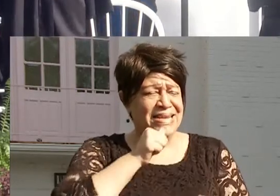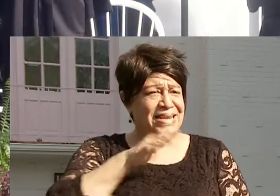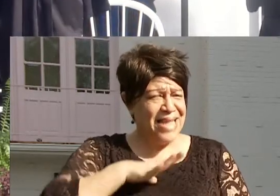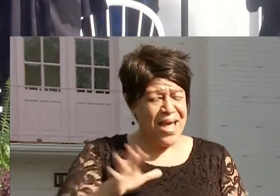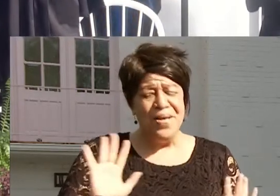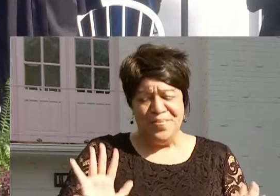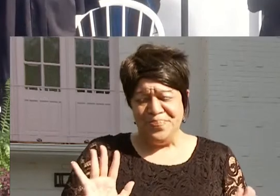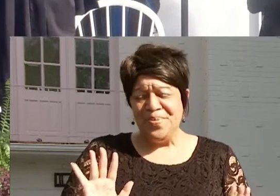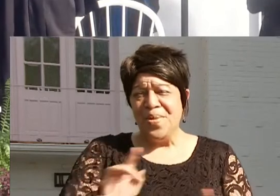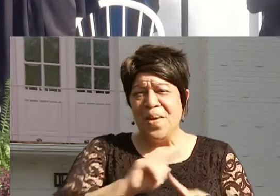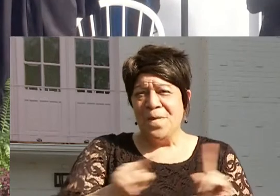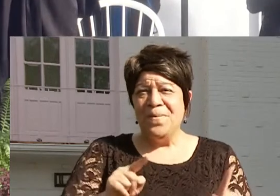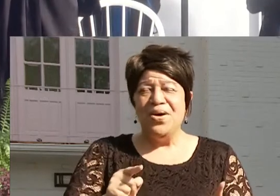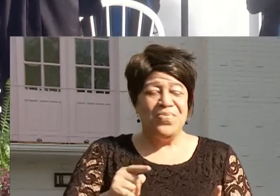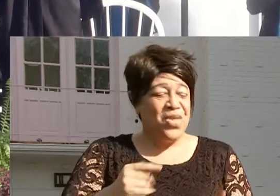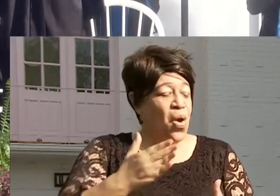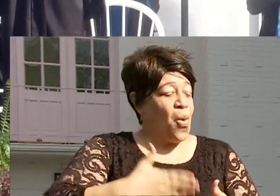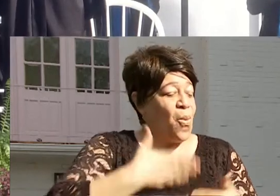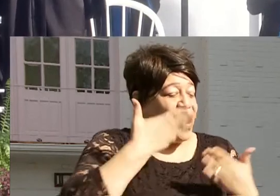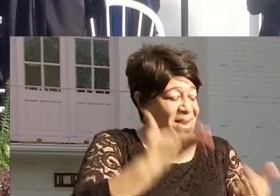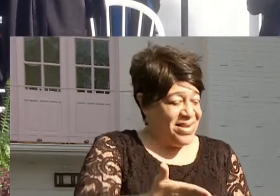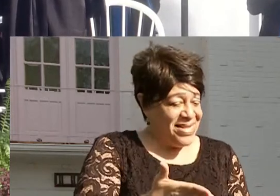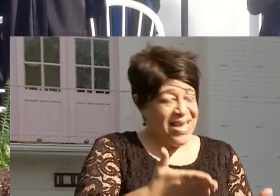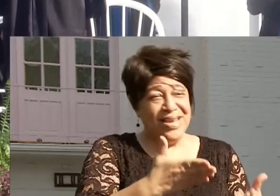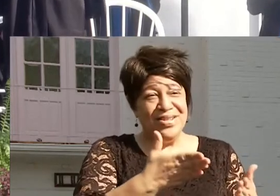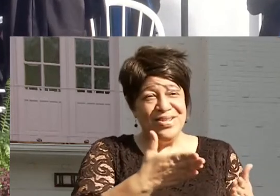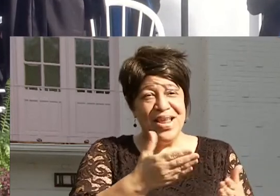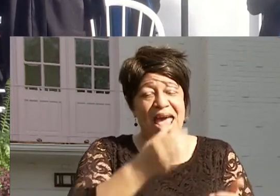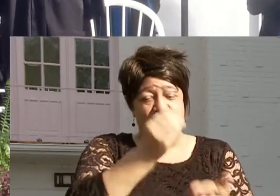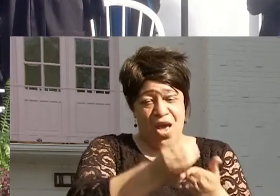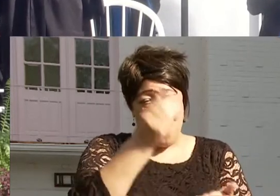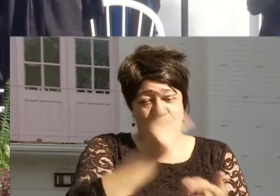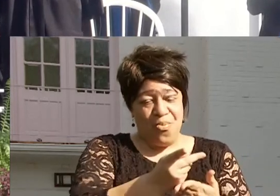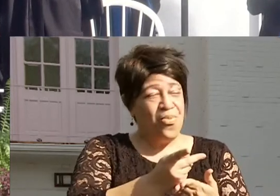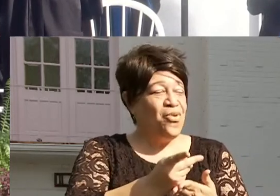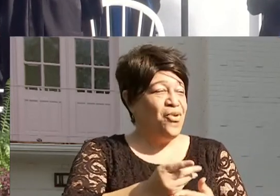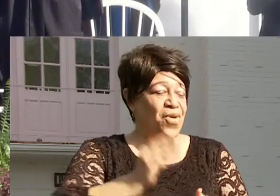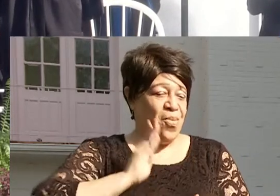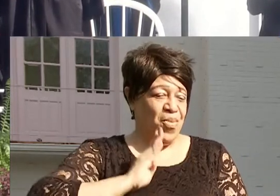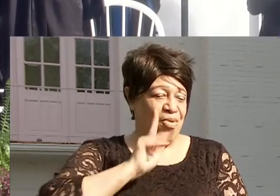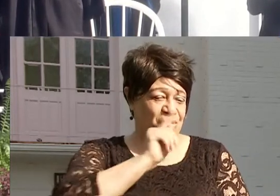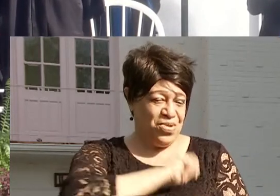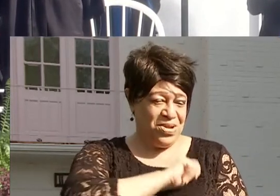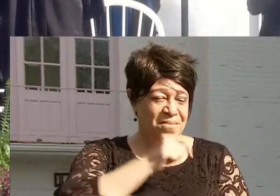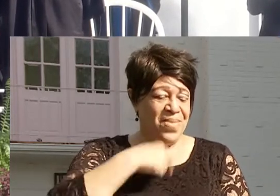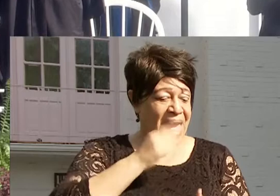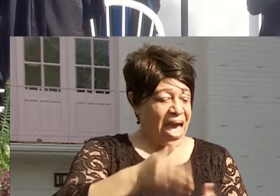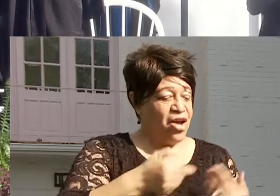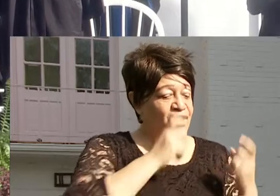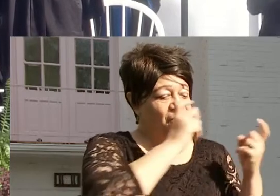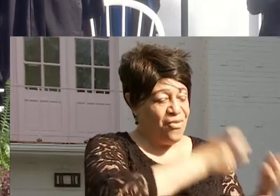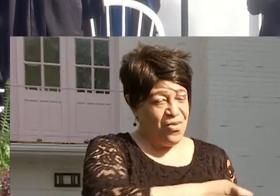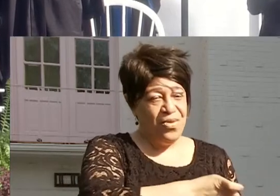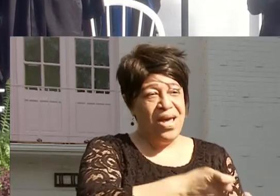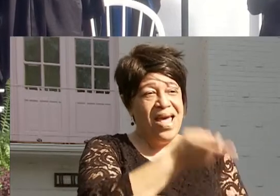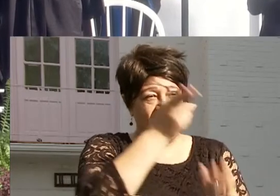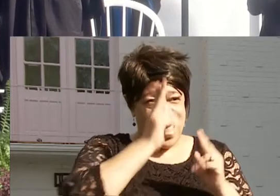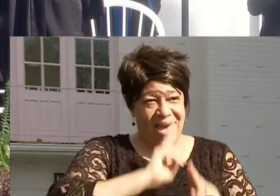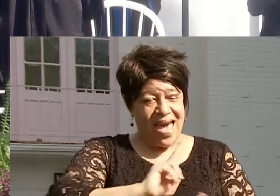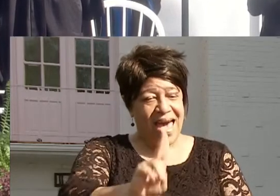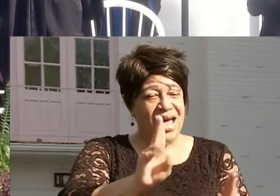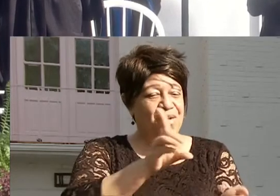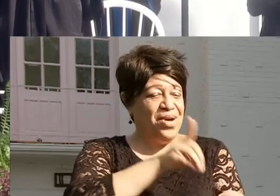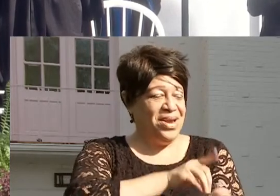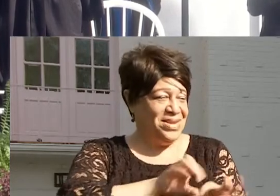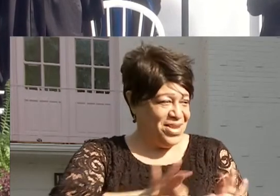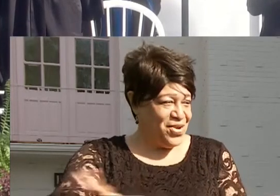therefore, on recommendation of the faculty and with approval by the Dillard University Board of Trustees, I confer upon you the honorary degree of